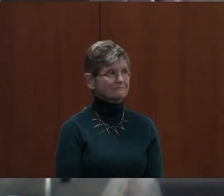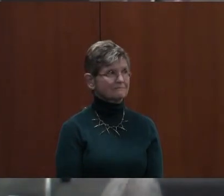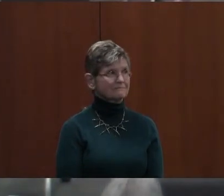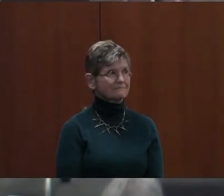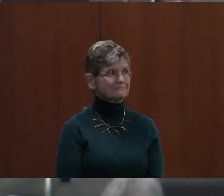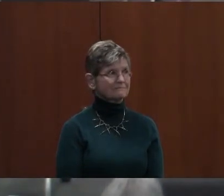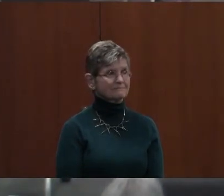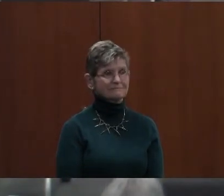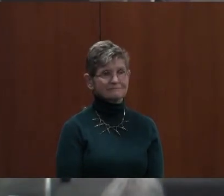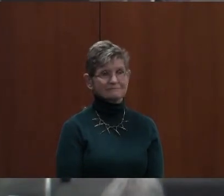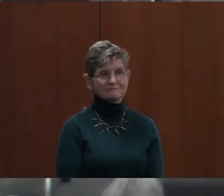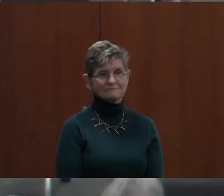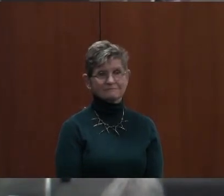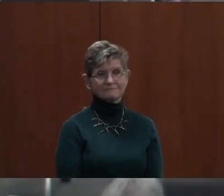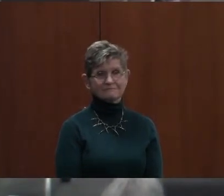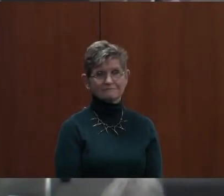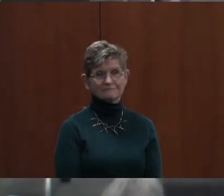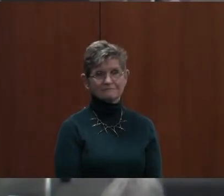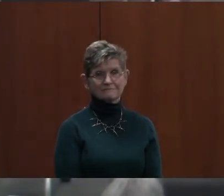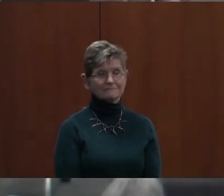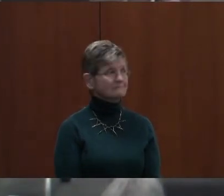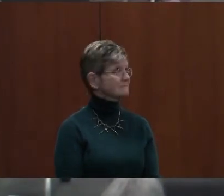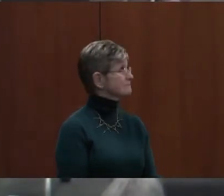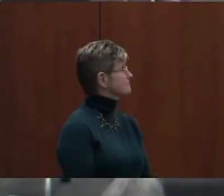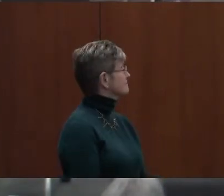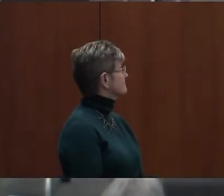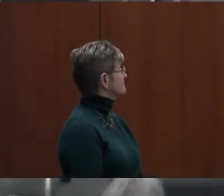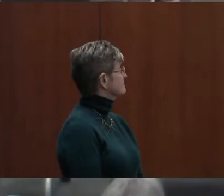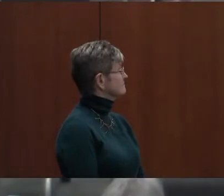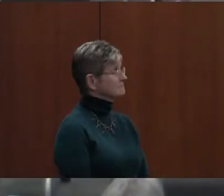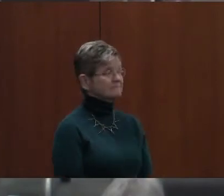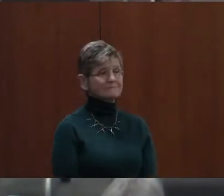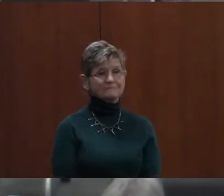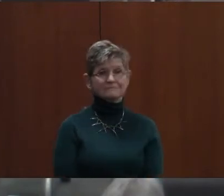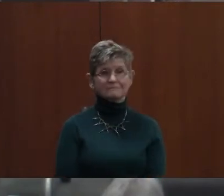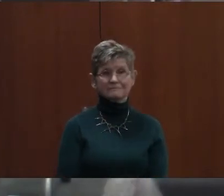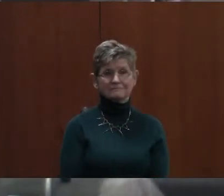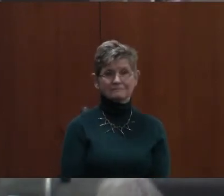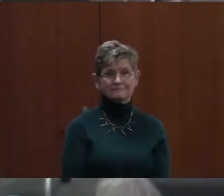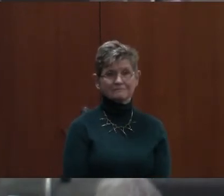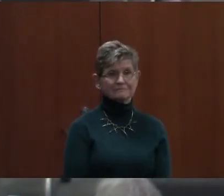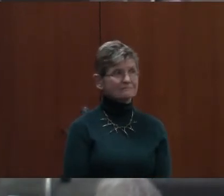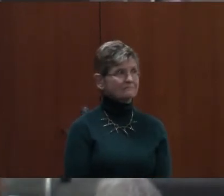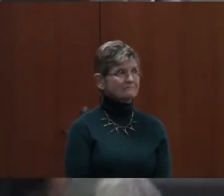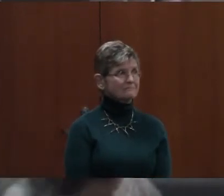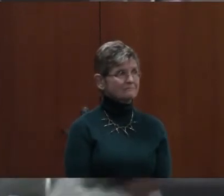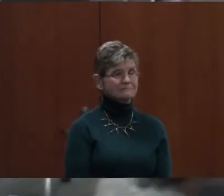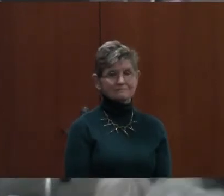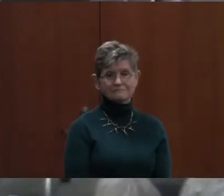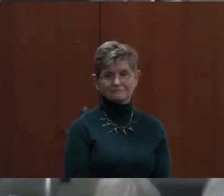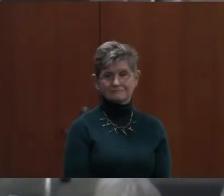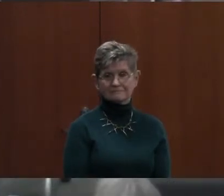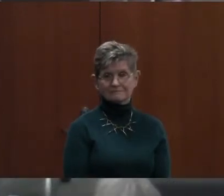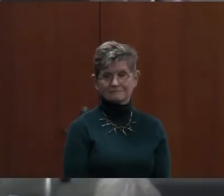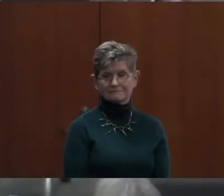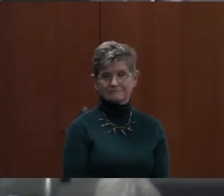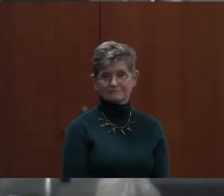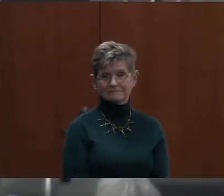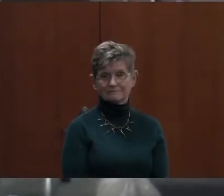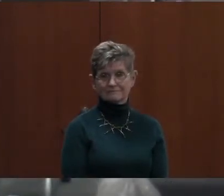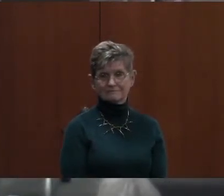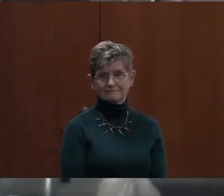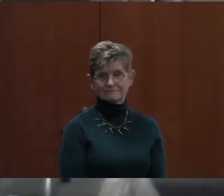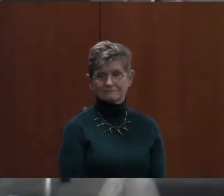Diane, but also to all of our ESP that worked so hard to make our system run. At this time, we want to have some other recognitions